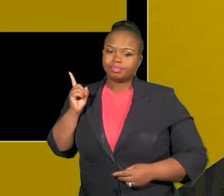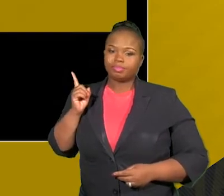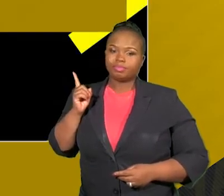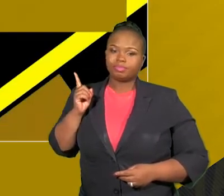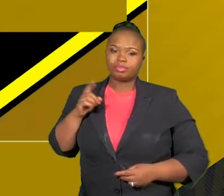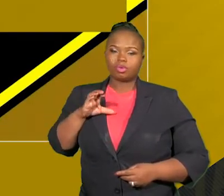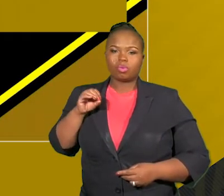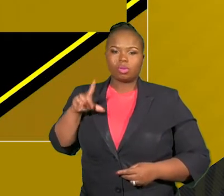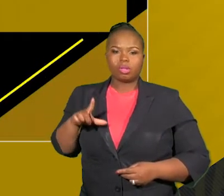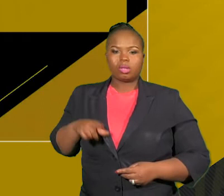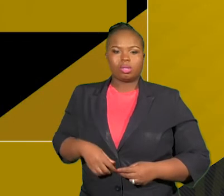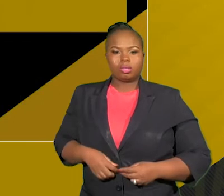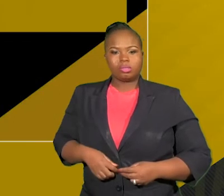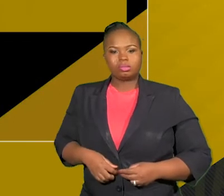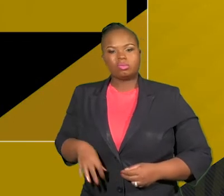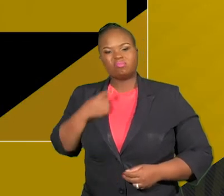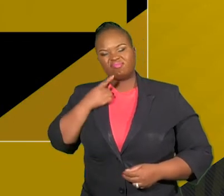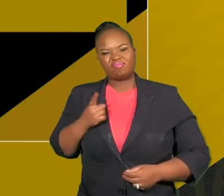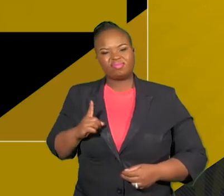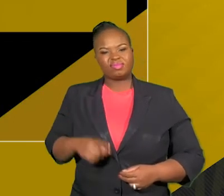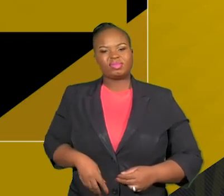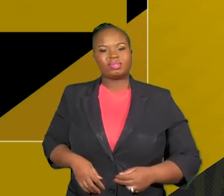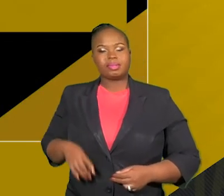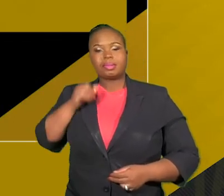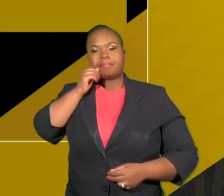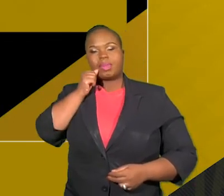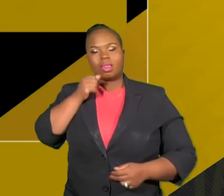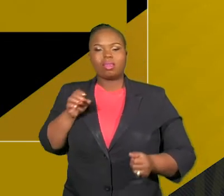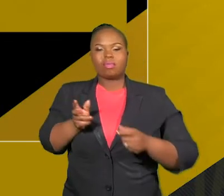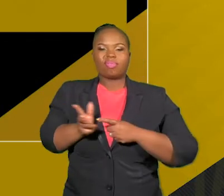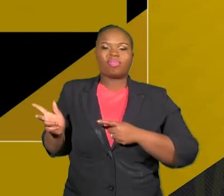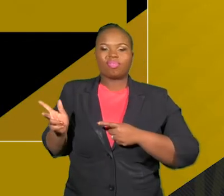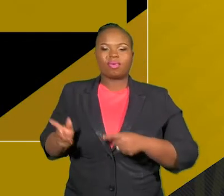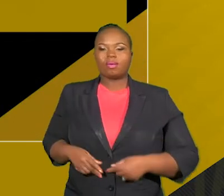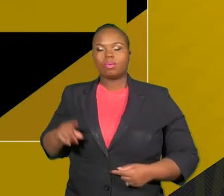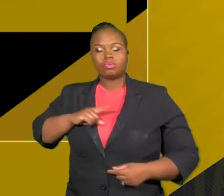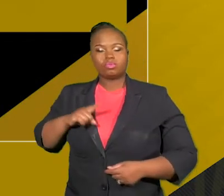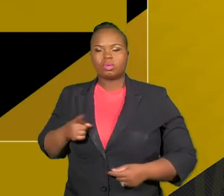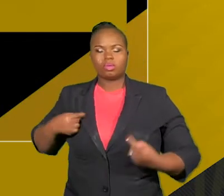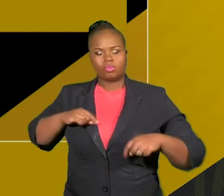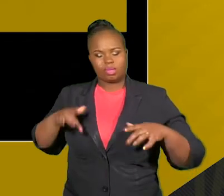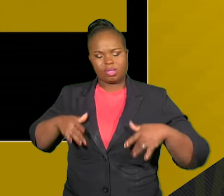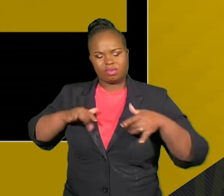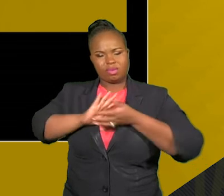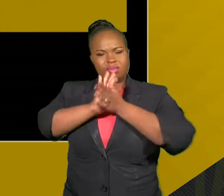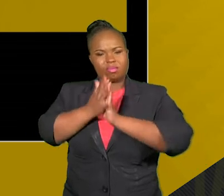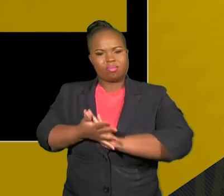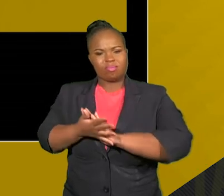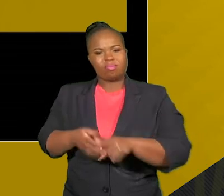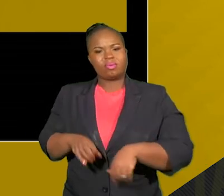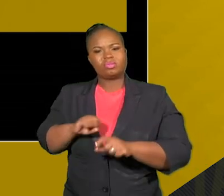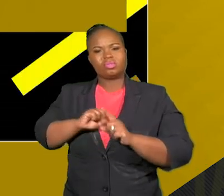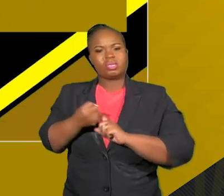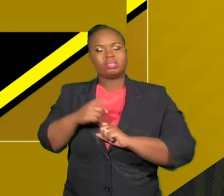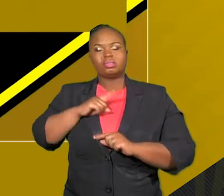Ukul. The problem starts with isolating men from society at large. We are living in a broken society, and it started long